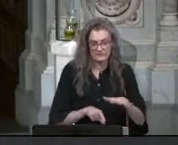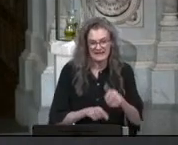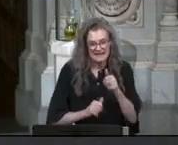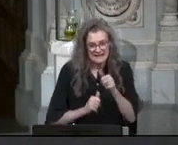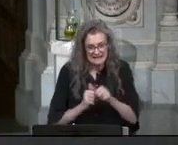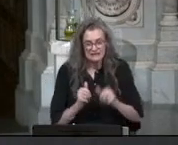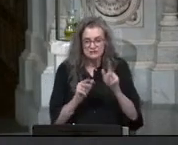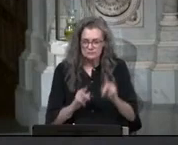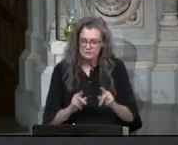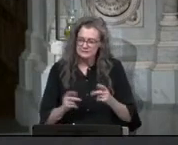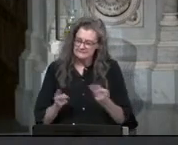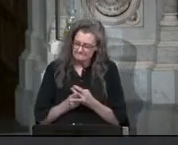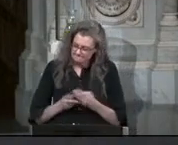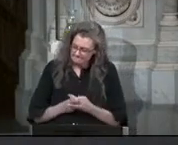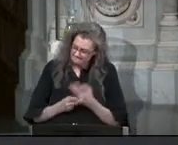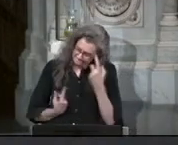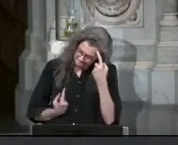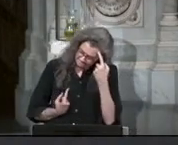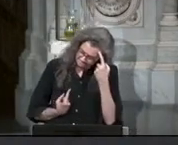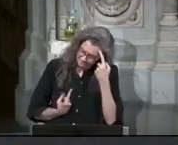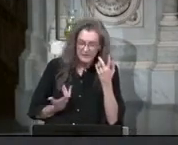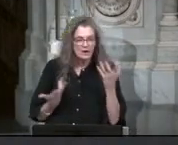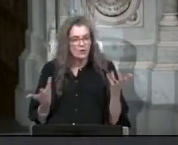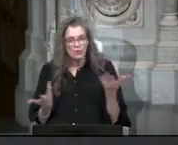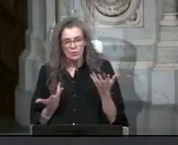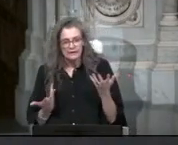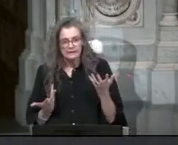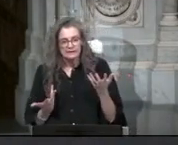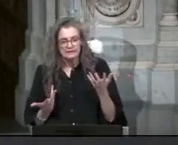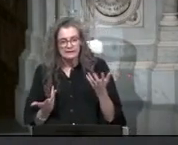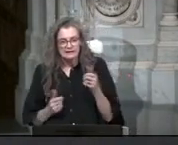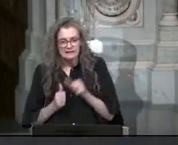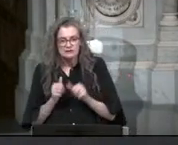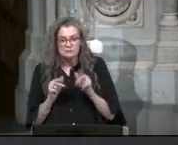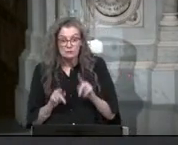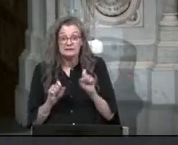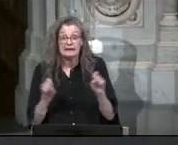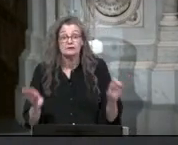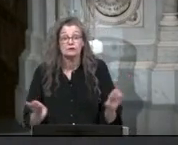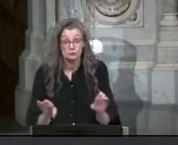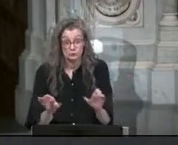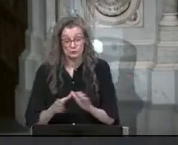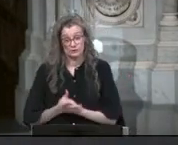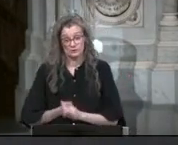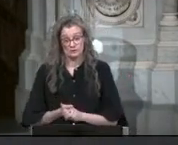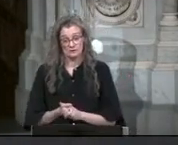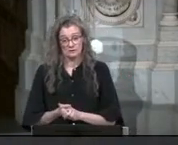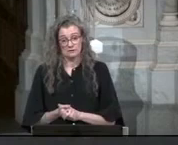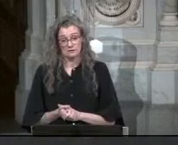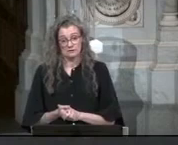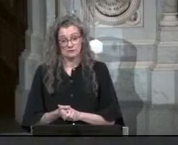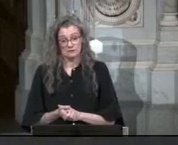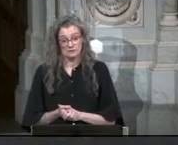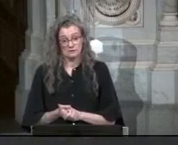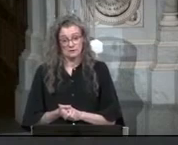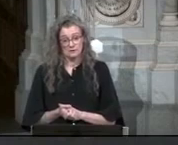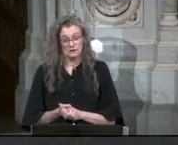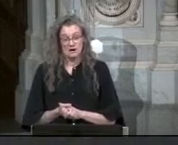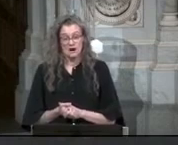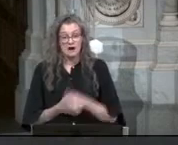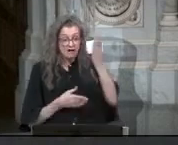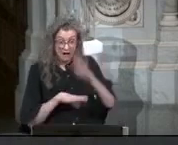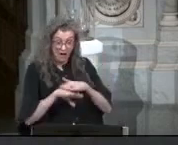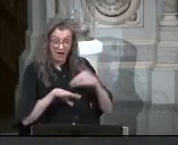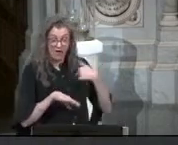Each has to find out what each can do. We're called to sow the